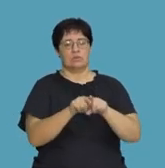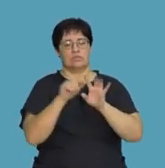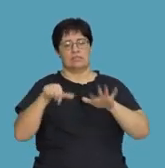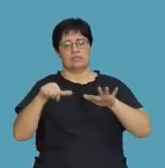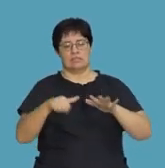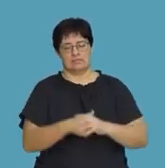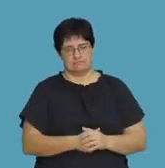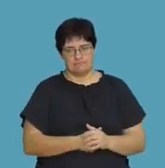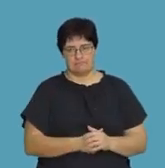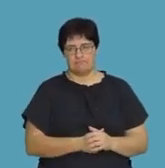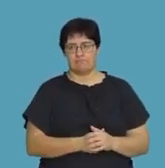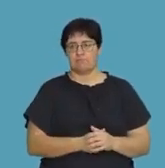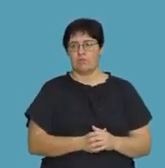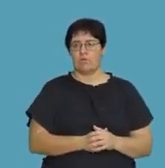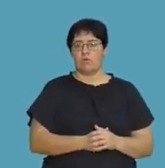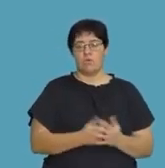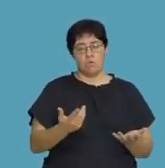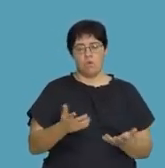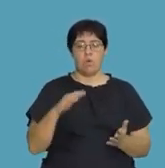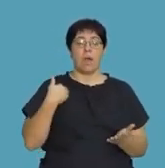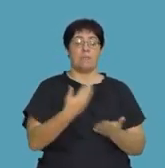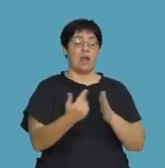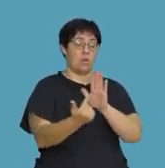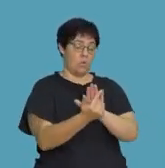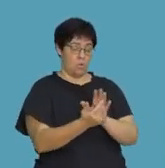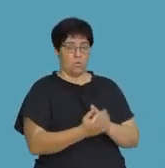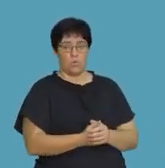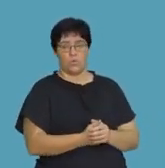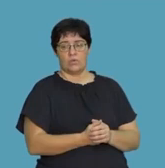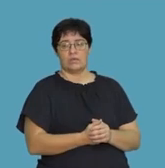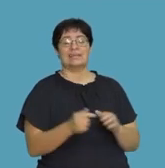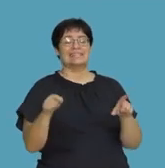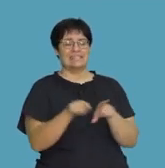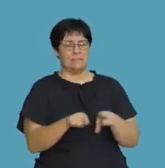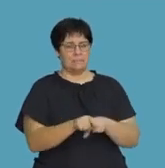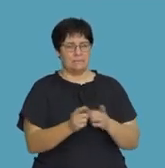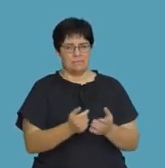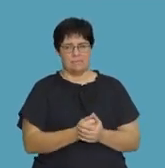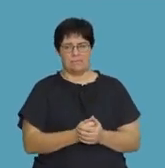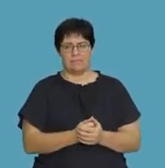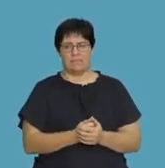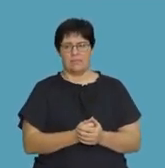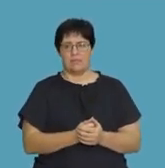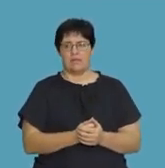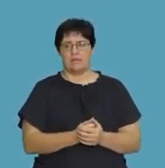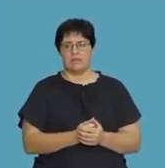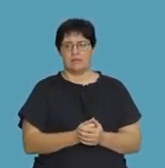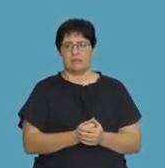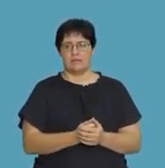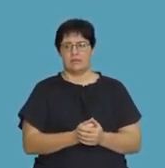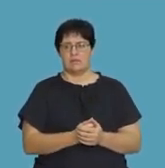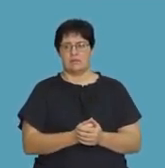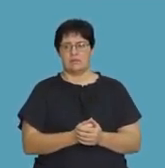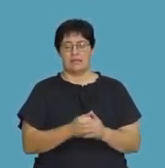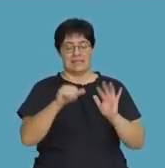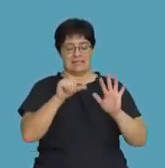10, which is then 16. Or, if you apply the laws, this will be the same as the square root